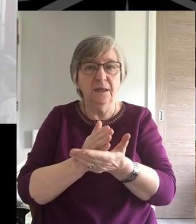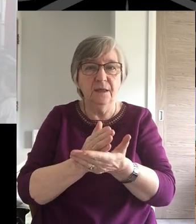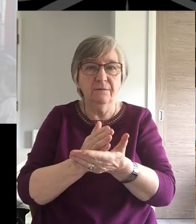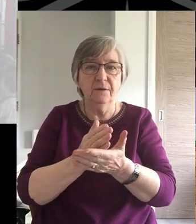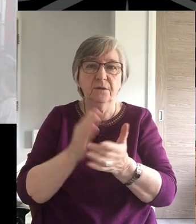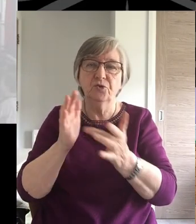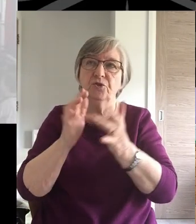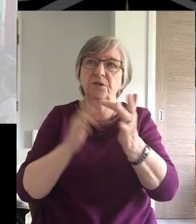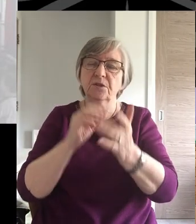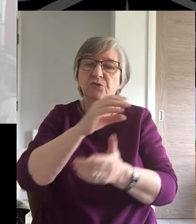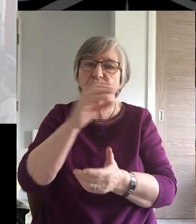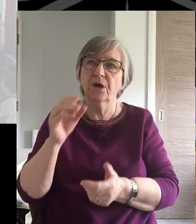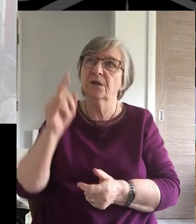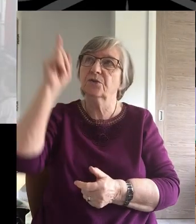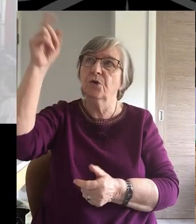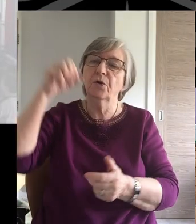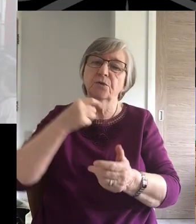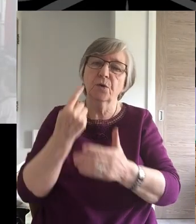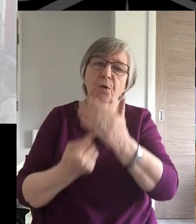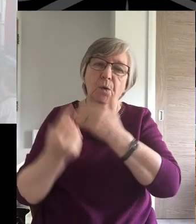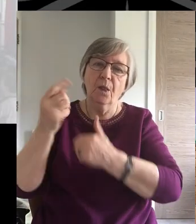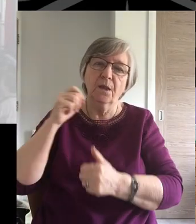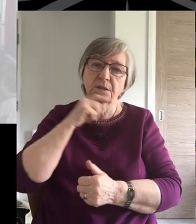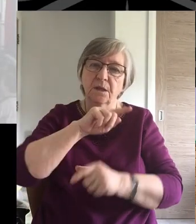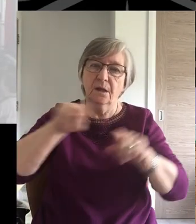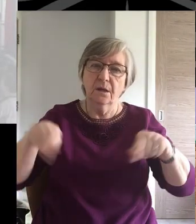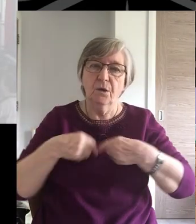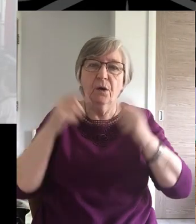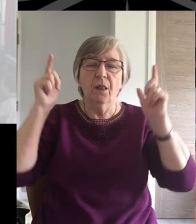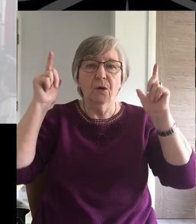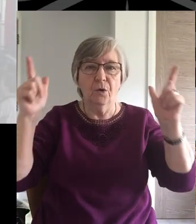God's only Son, our Lord, who was conceived by the Holy